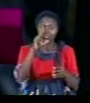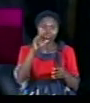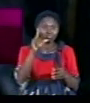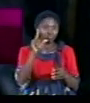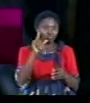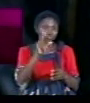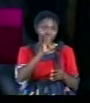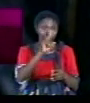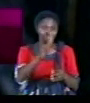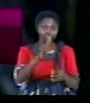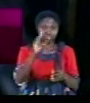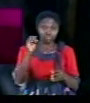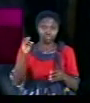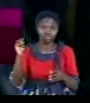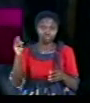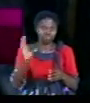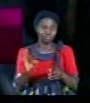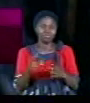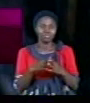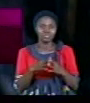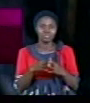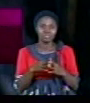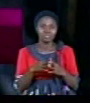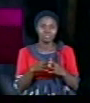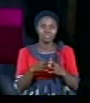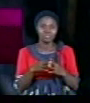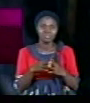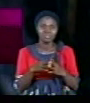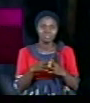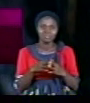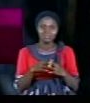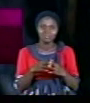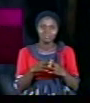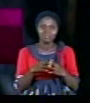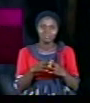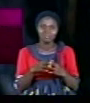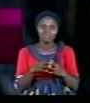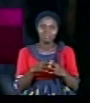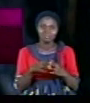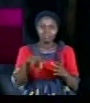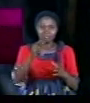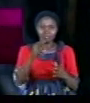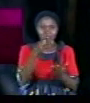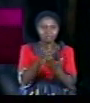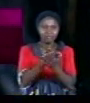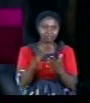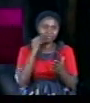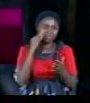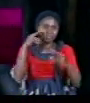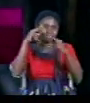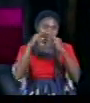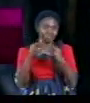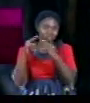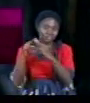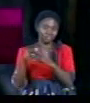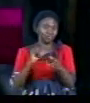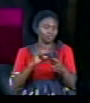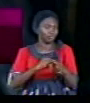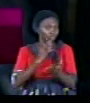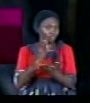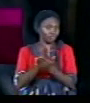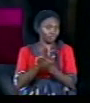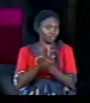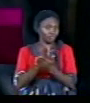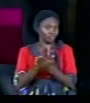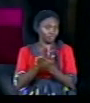2009, this sickness started with me. So as I reached home, I was not even worshiping with the Deeper Life again. My wife still continued with